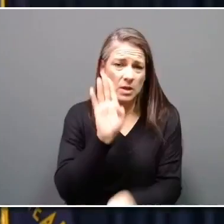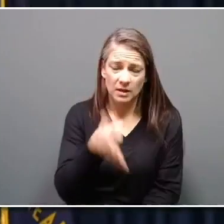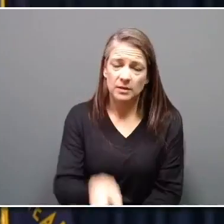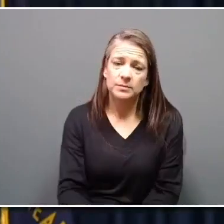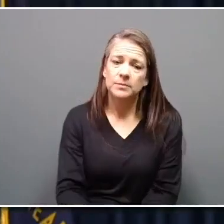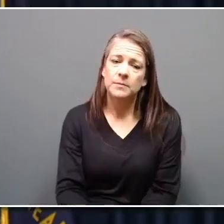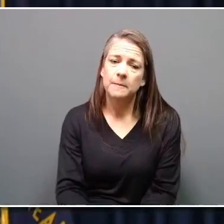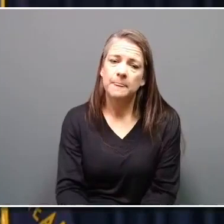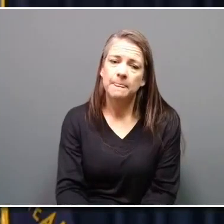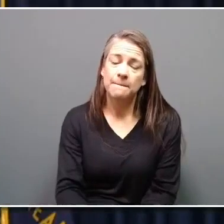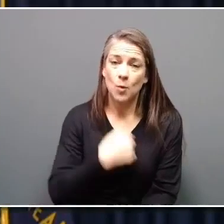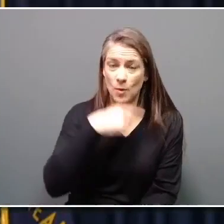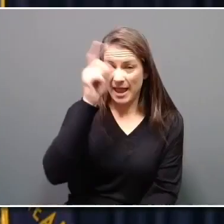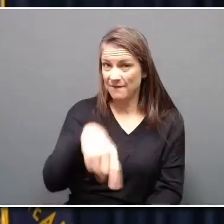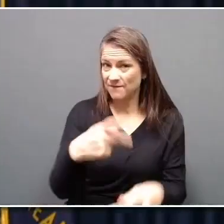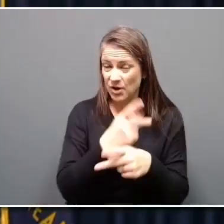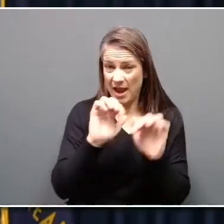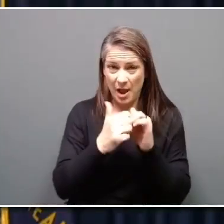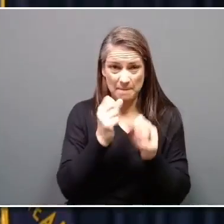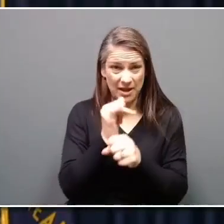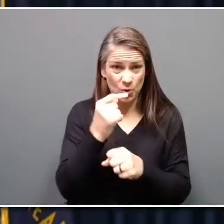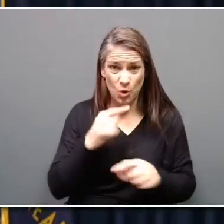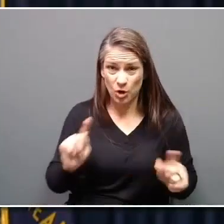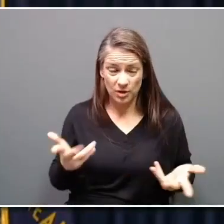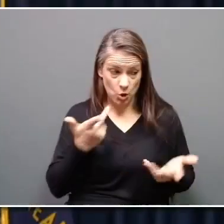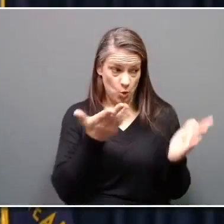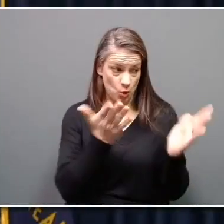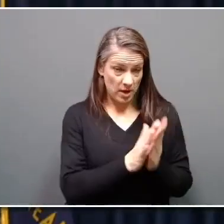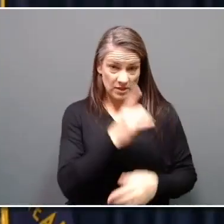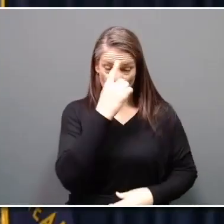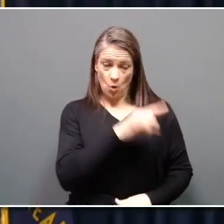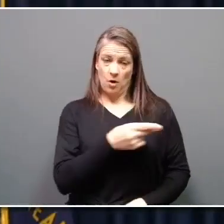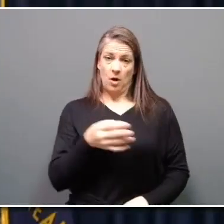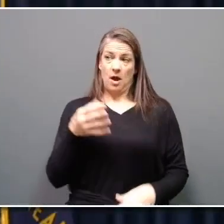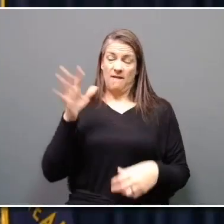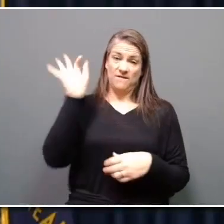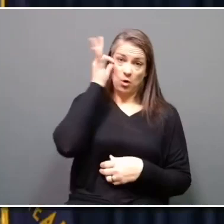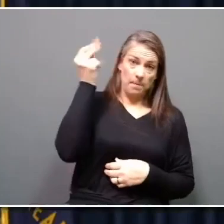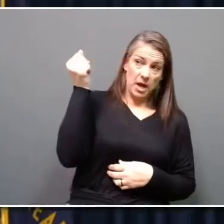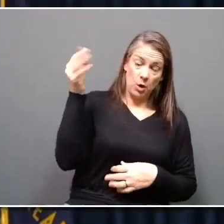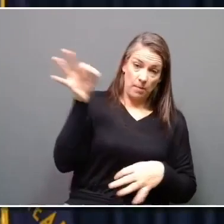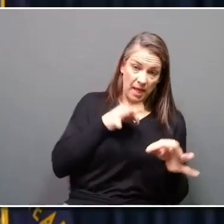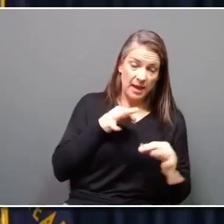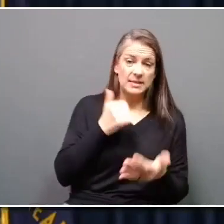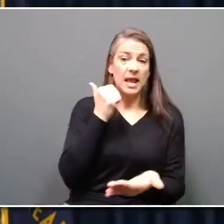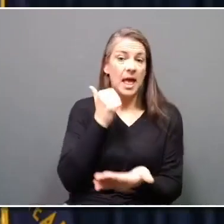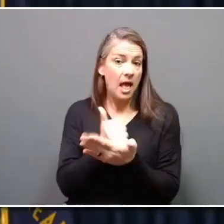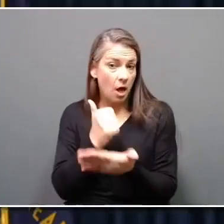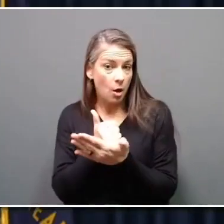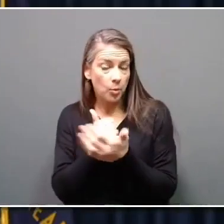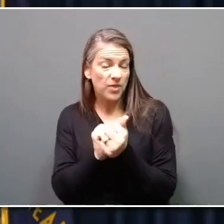make it work, because at least the requests right now are for replacement of federal dollars and for help in